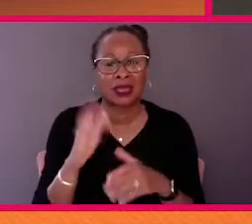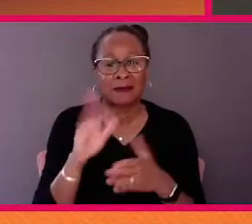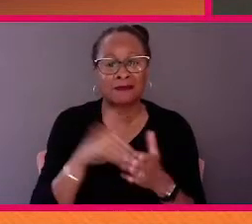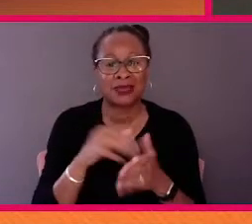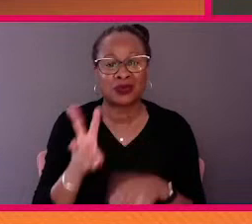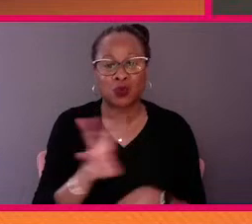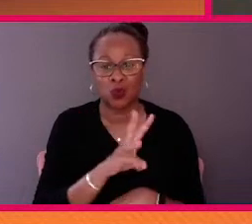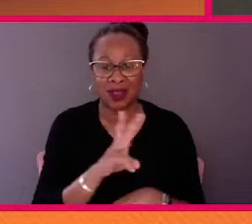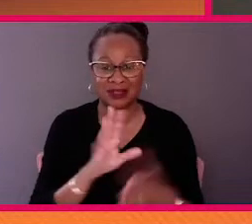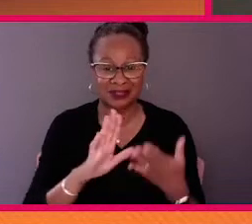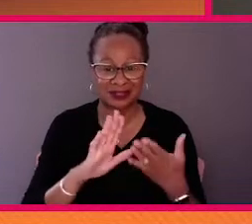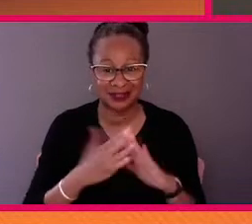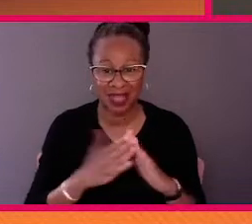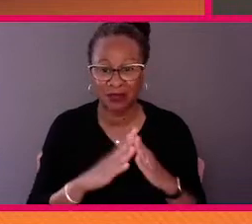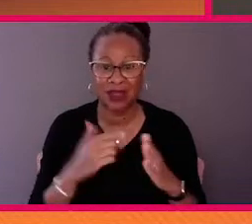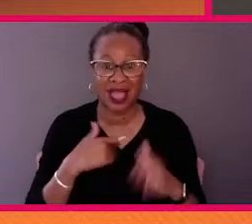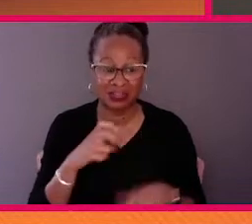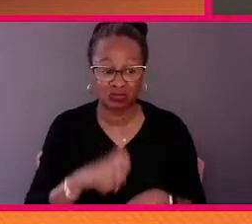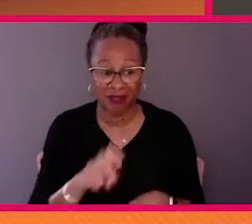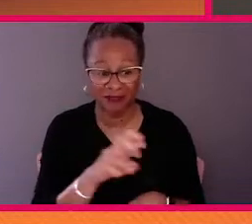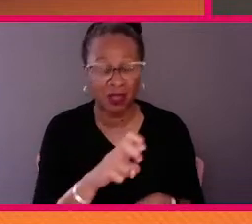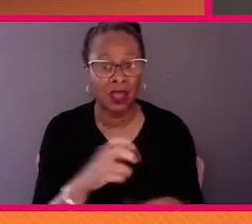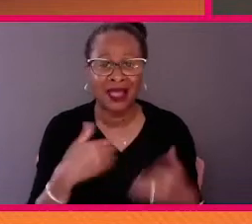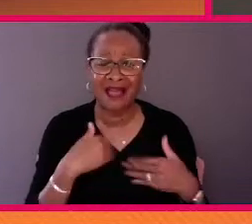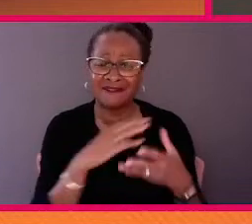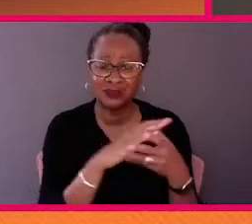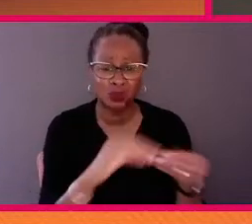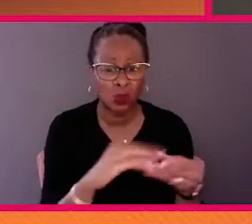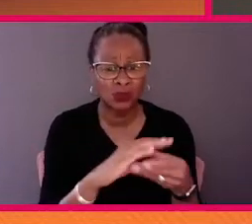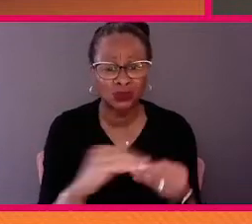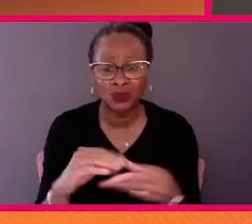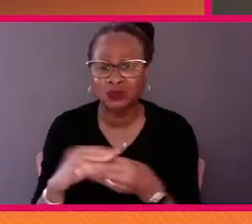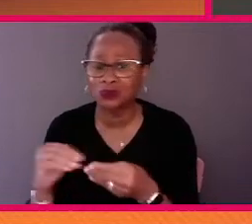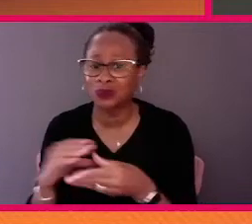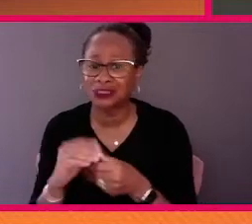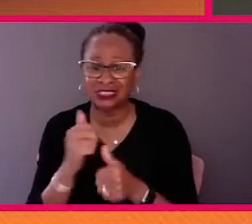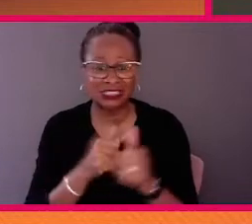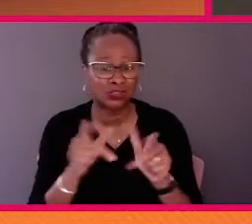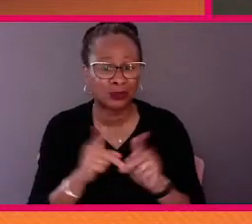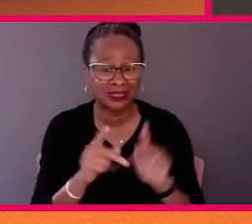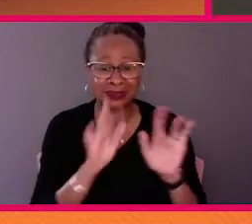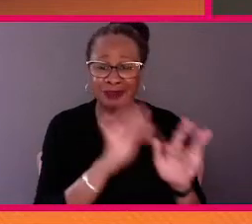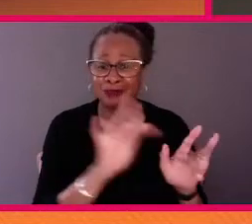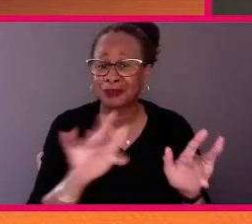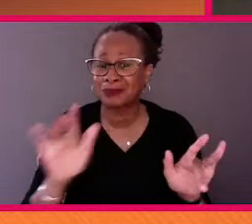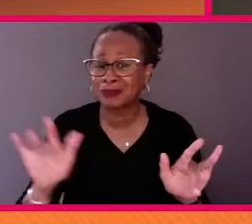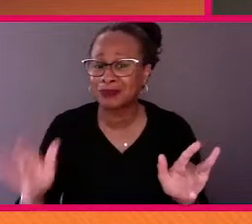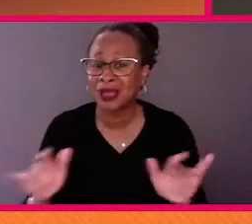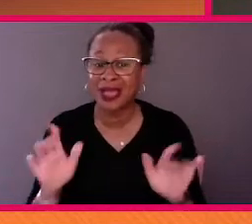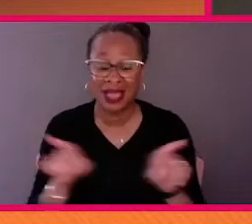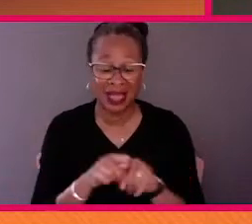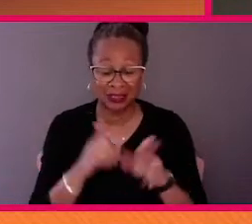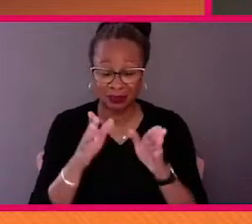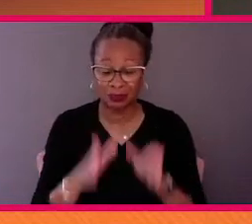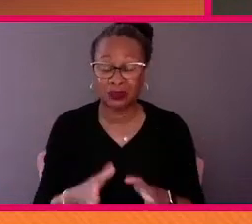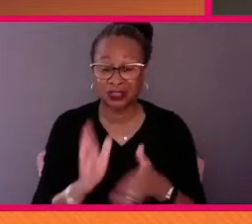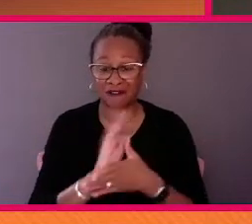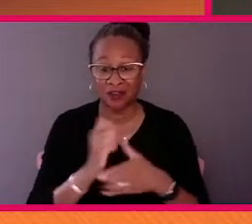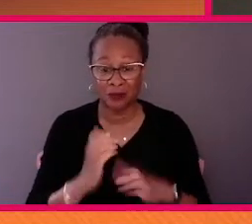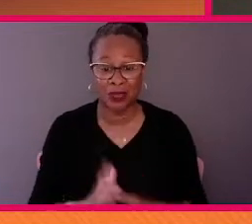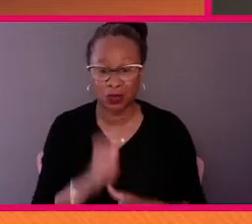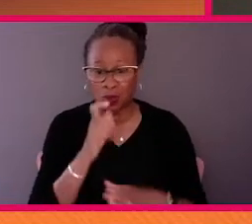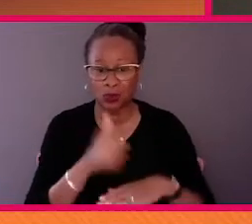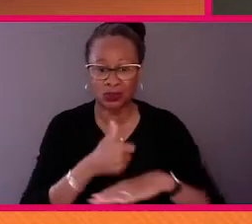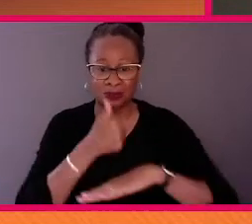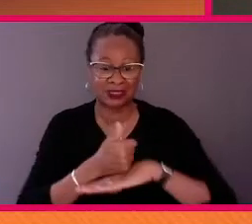stories everywhere in the Midwest. And I think as a filmmaker who based in the Midwest, I think it's very natural